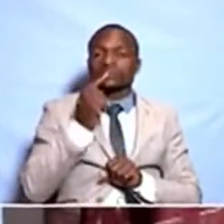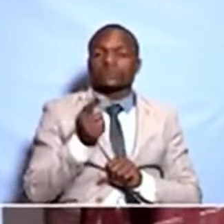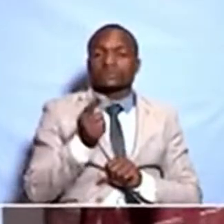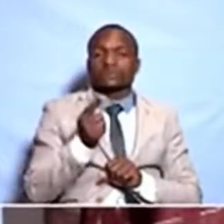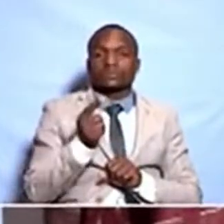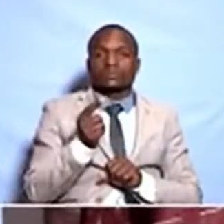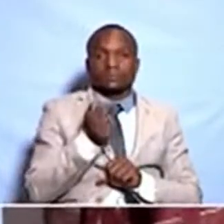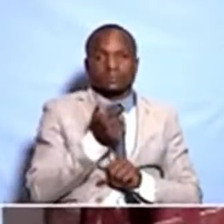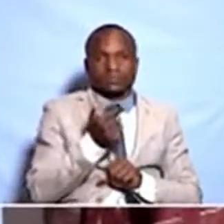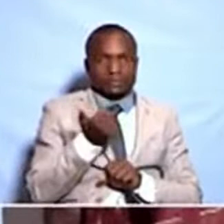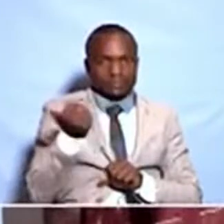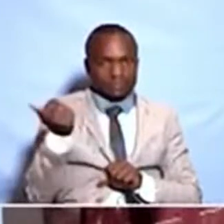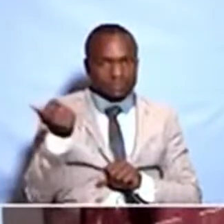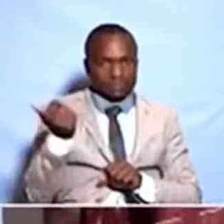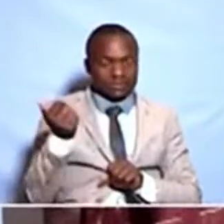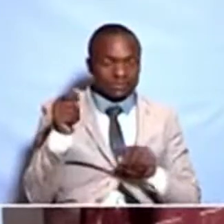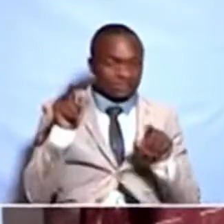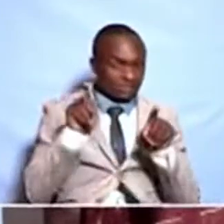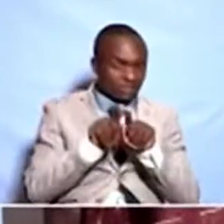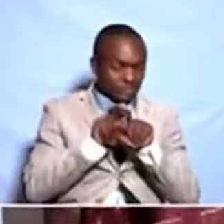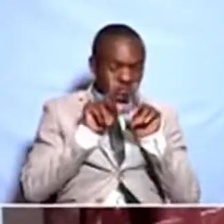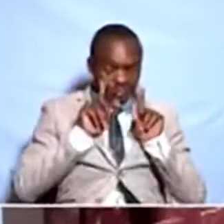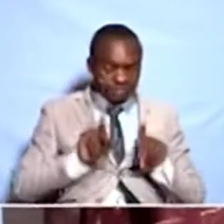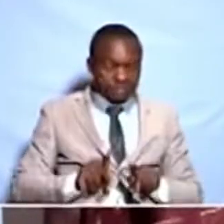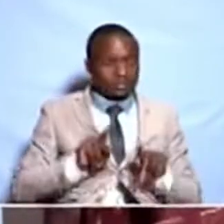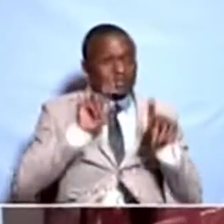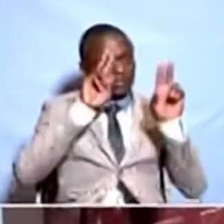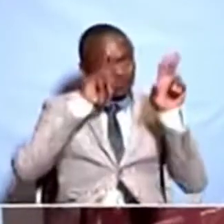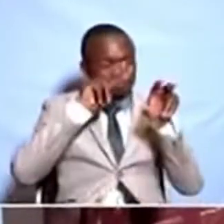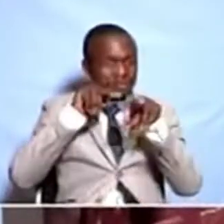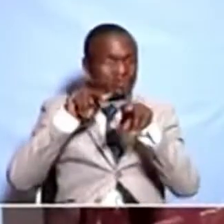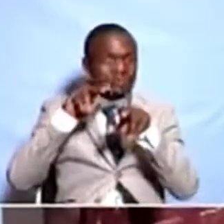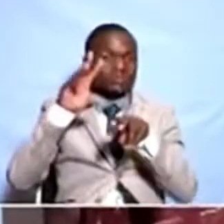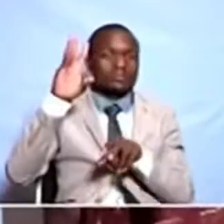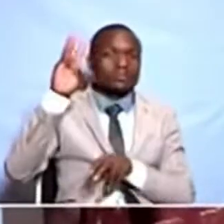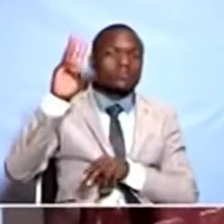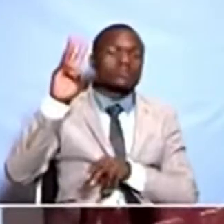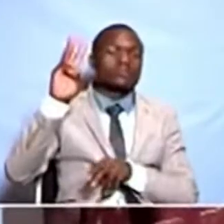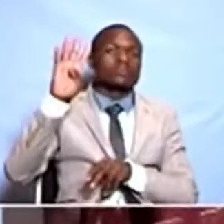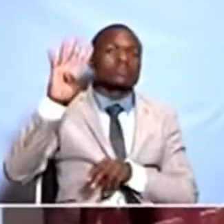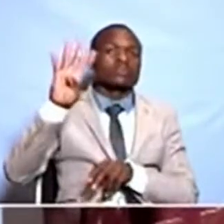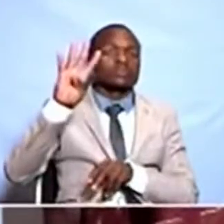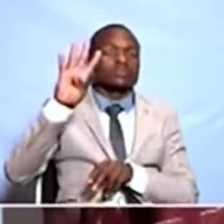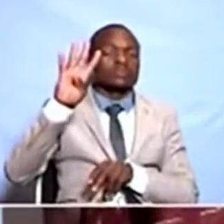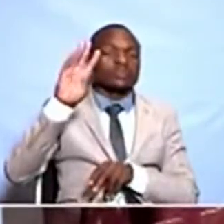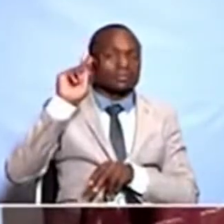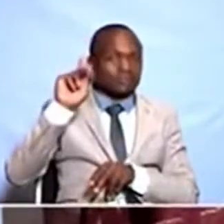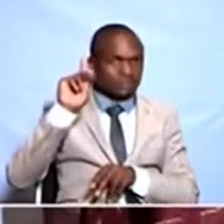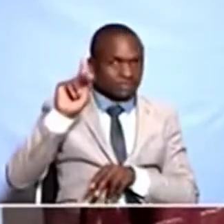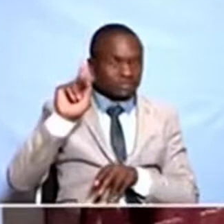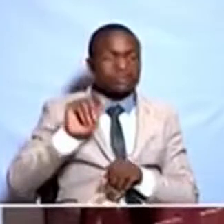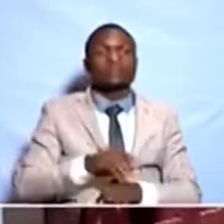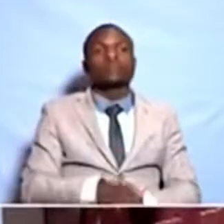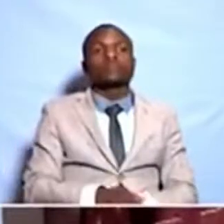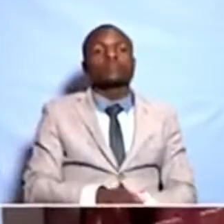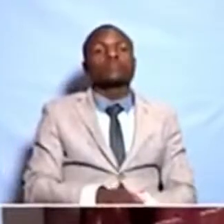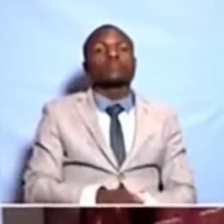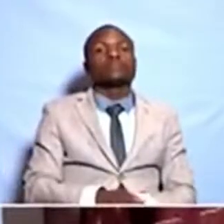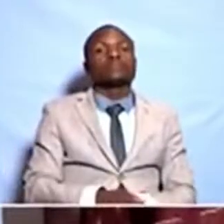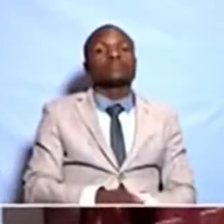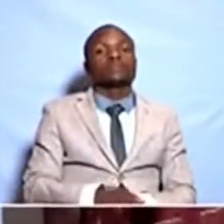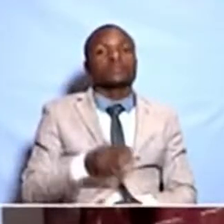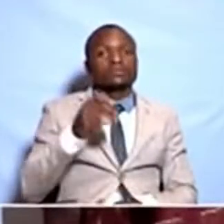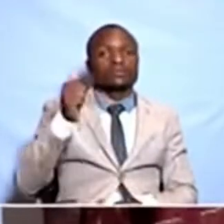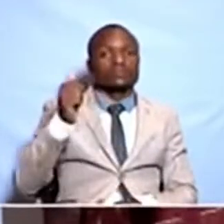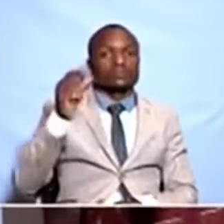the other one, the same actually physical inspection, which is 64 kwacha. Equally, the general affidavit